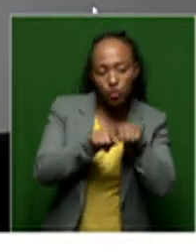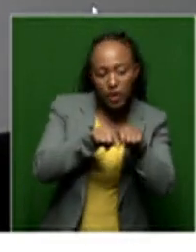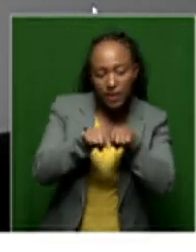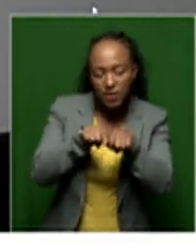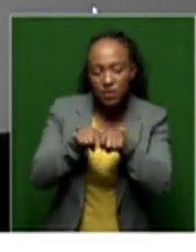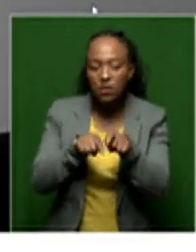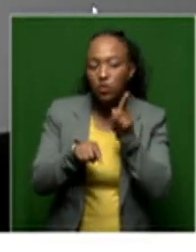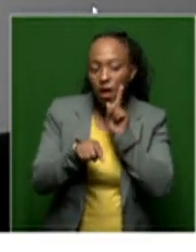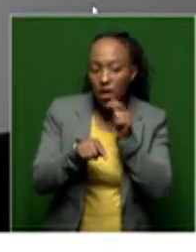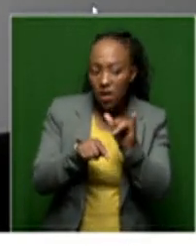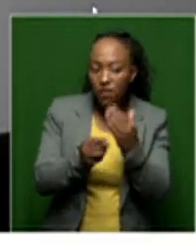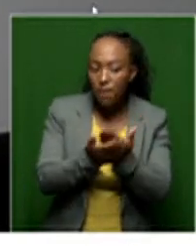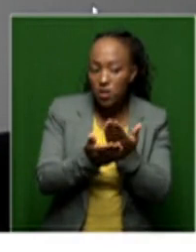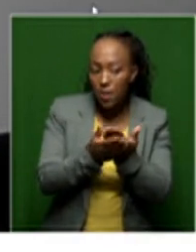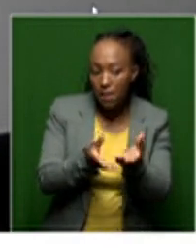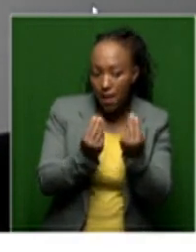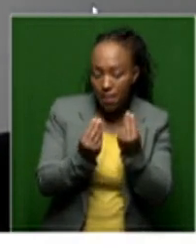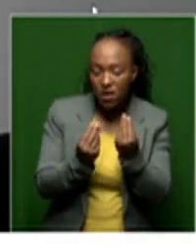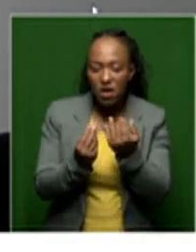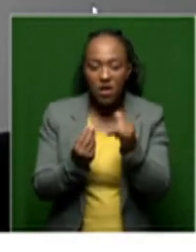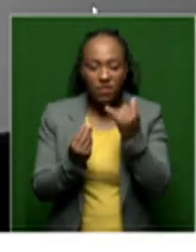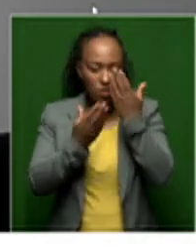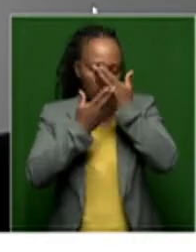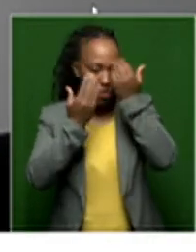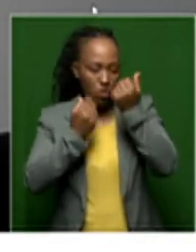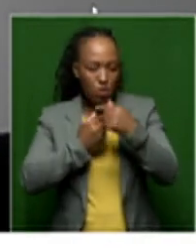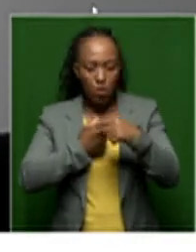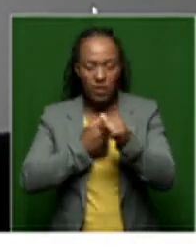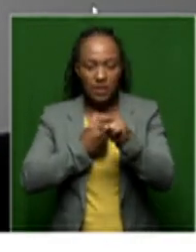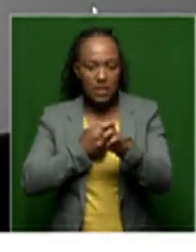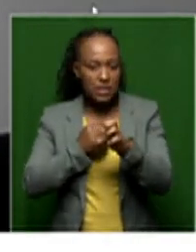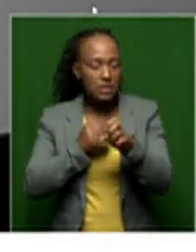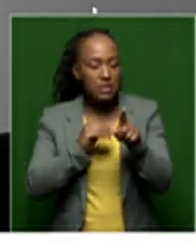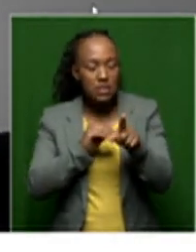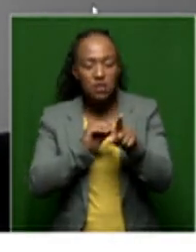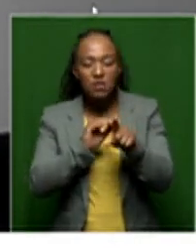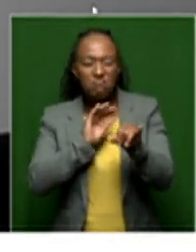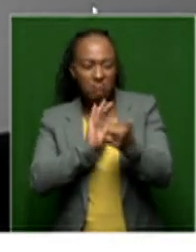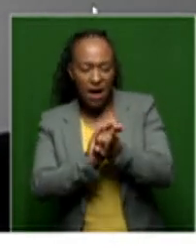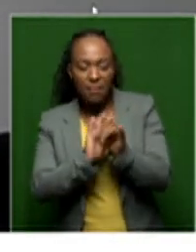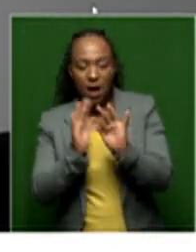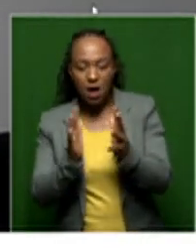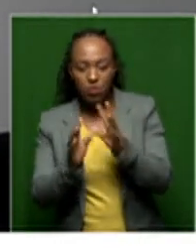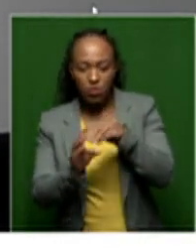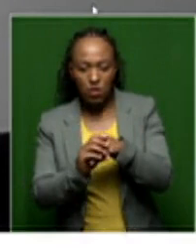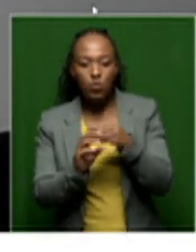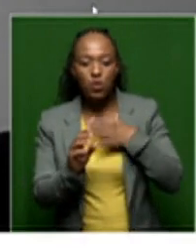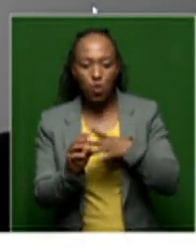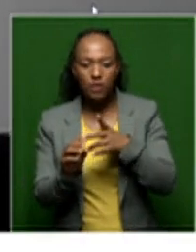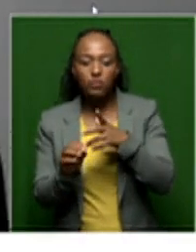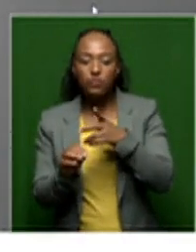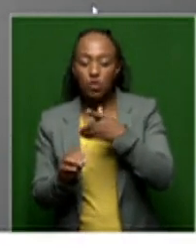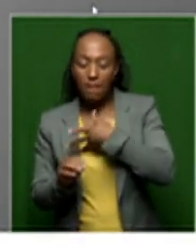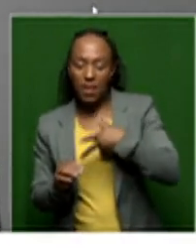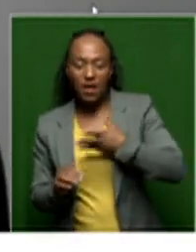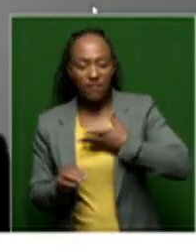markers. If you have no idea which genetic markers play a risk for you, then we would want to screen both the mother and the father.